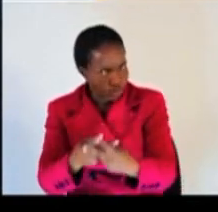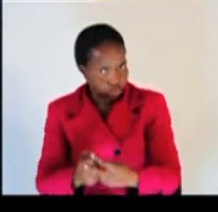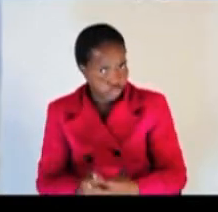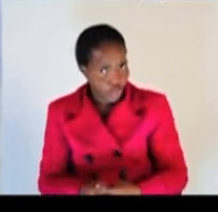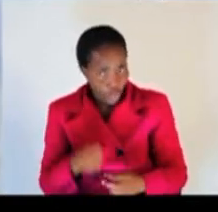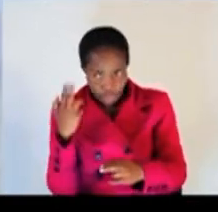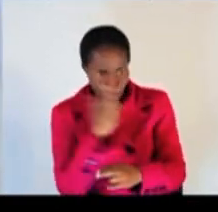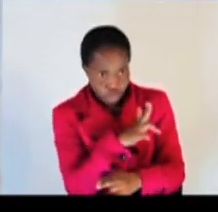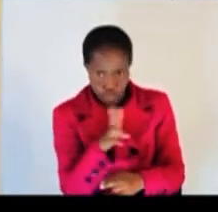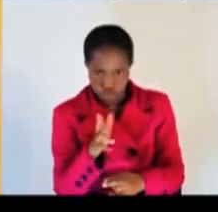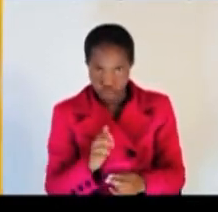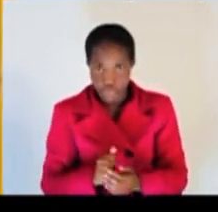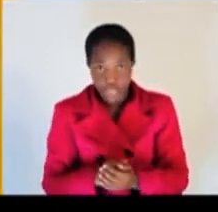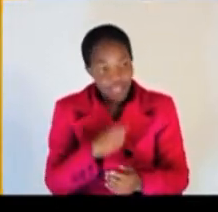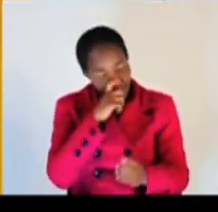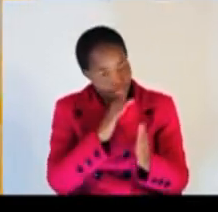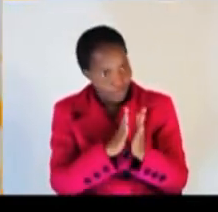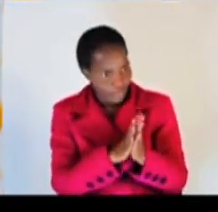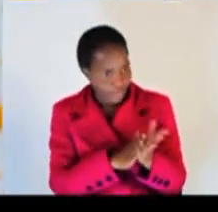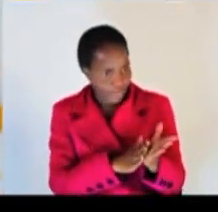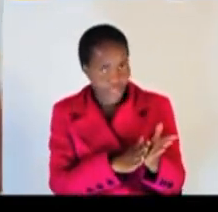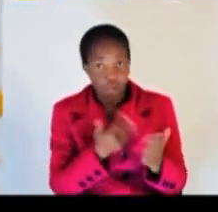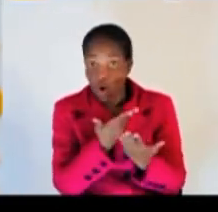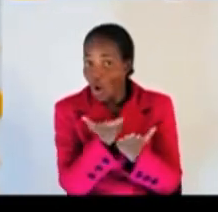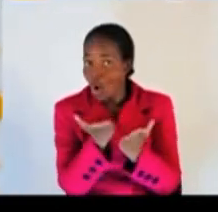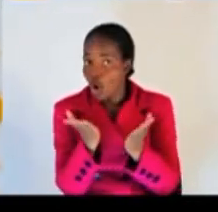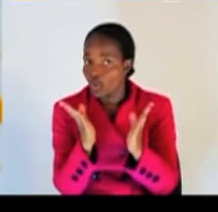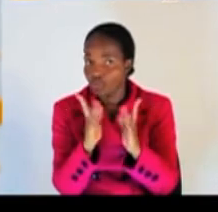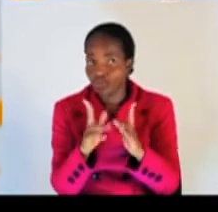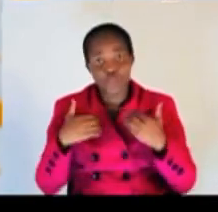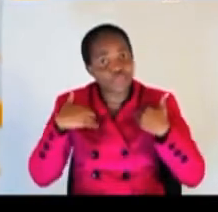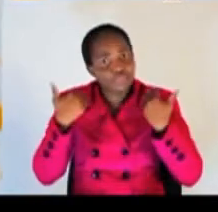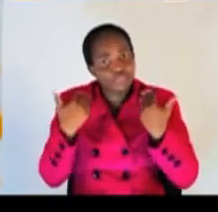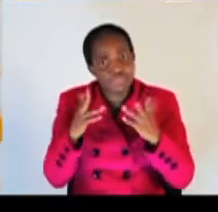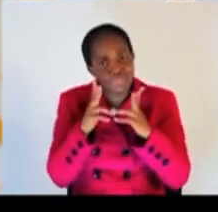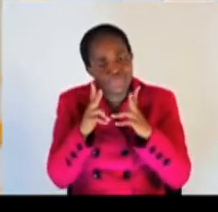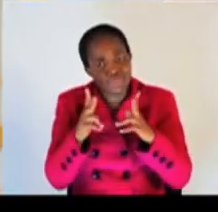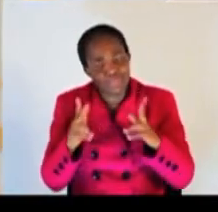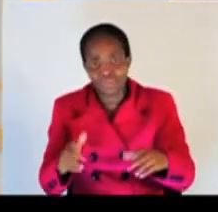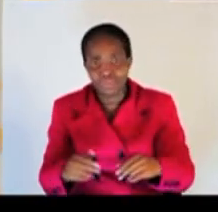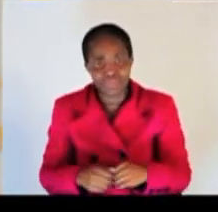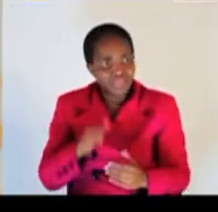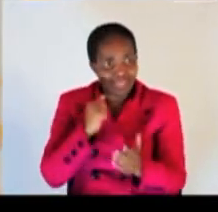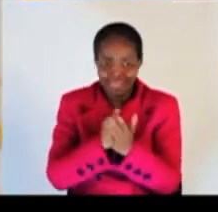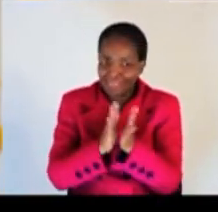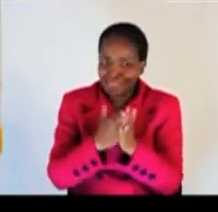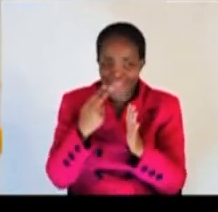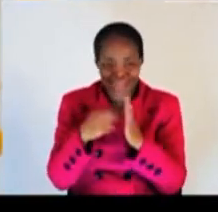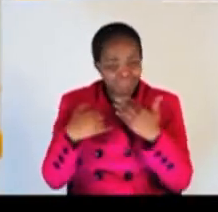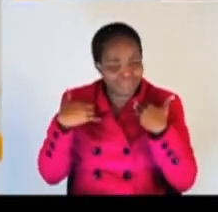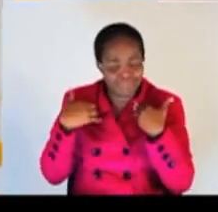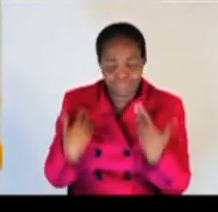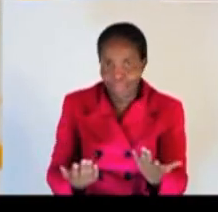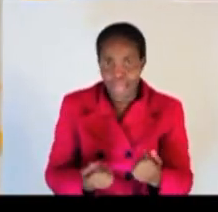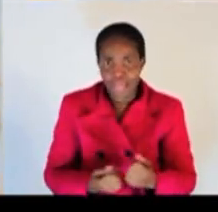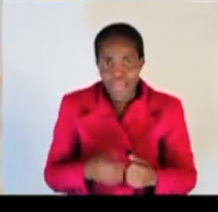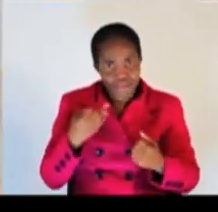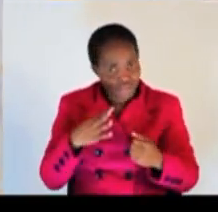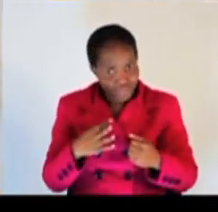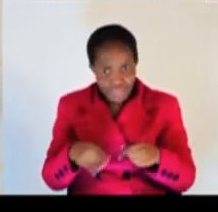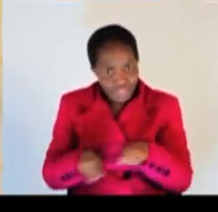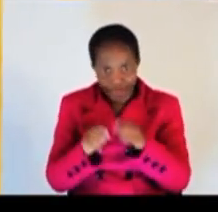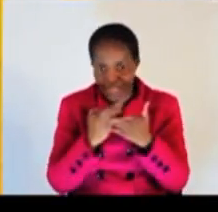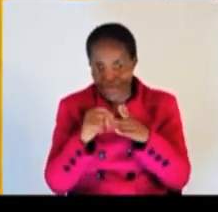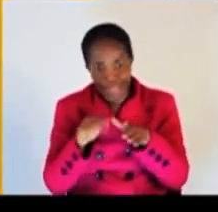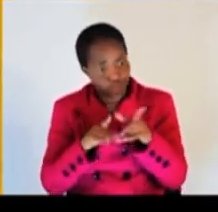us? Sister, all of us here are tired of those smelly, disgusting pass laws. If we don't take the risk of doing